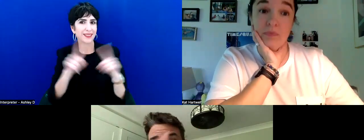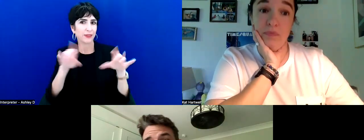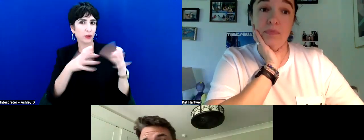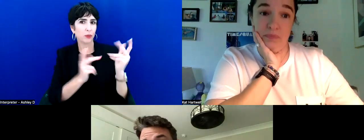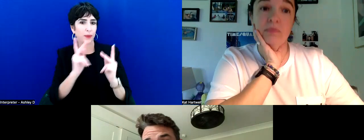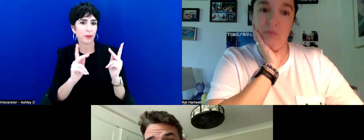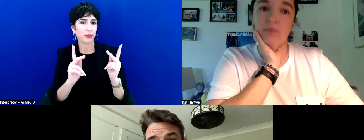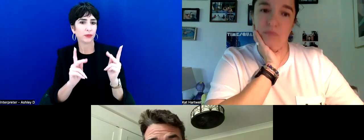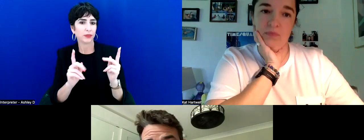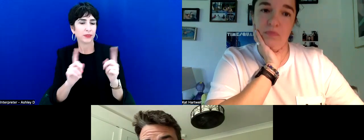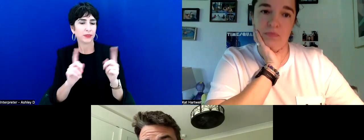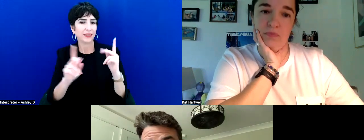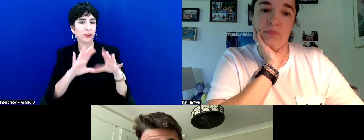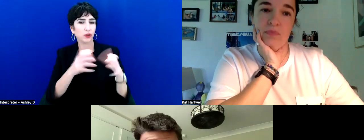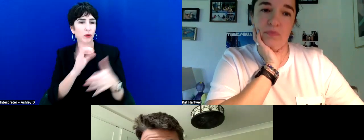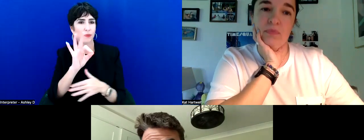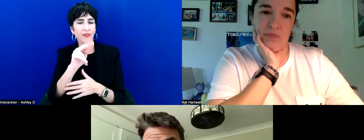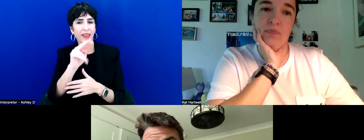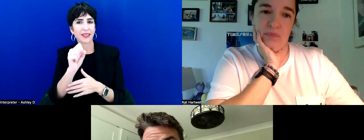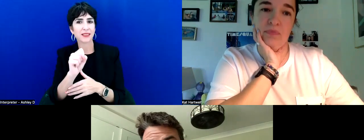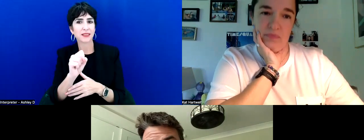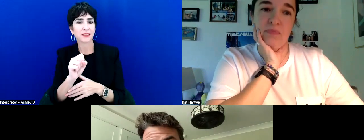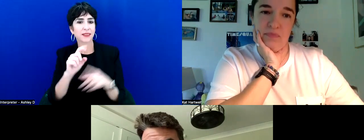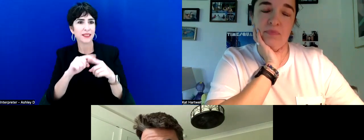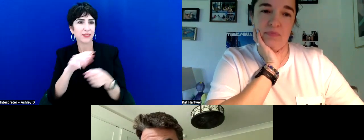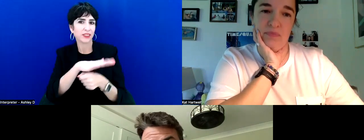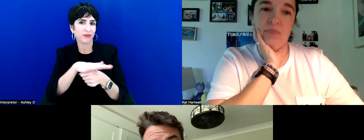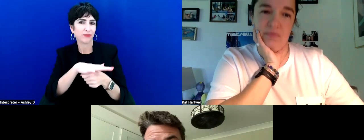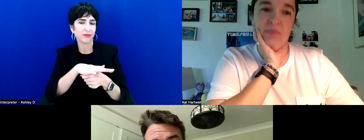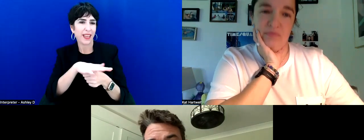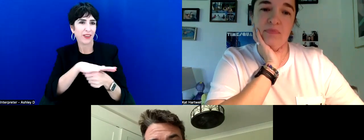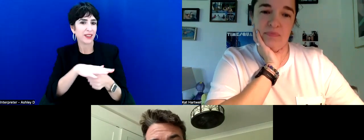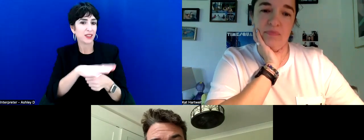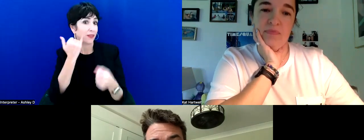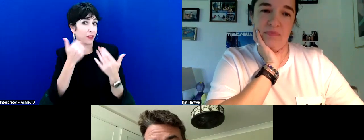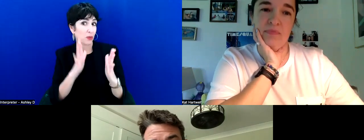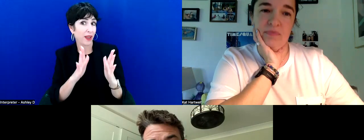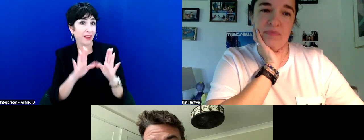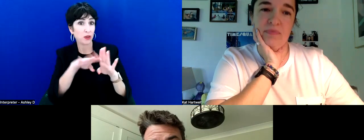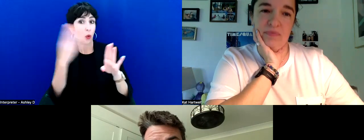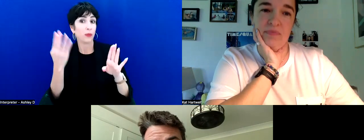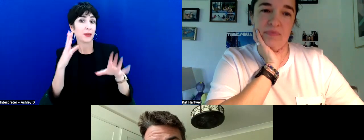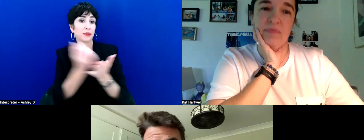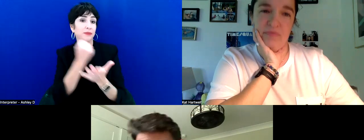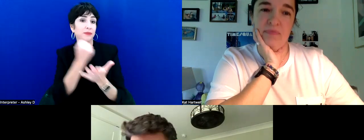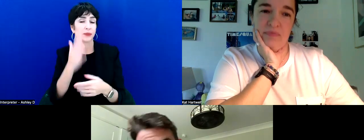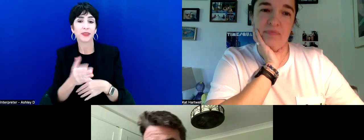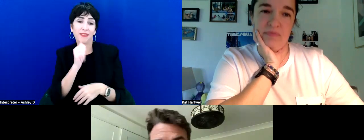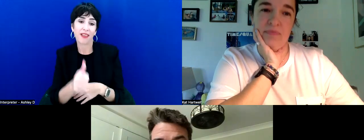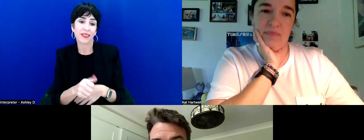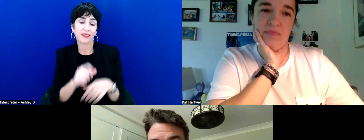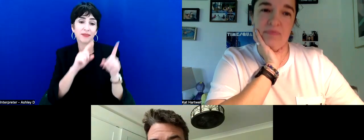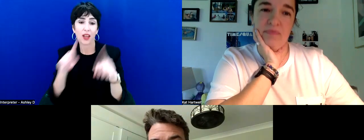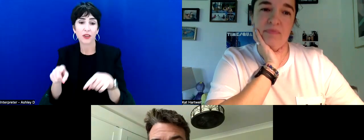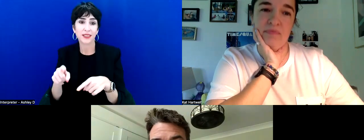new, different group of fans and different geography. So if there's a way and the door opens, I'll go. If not, then